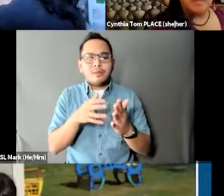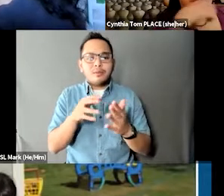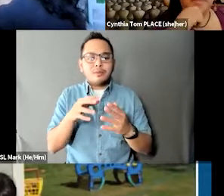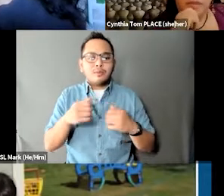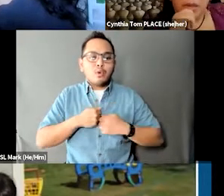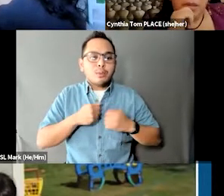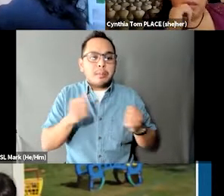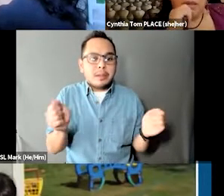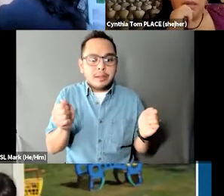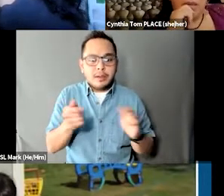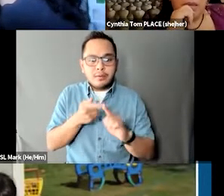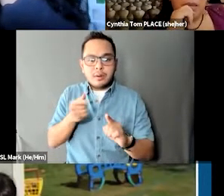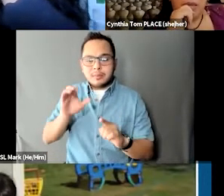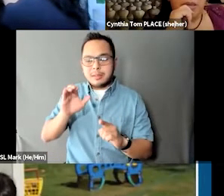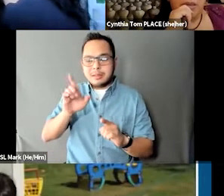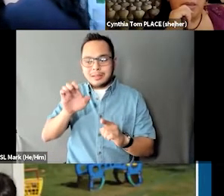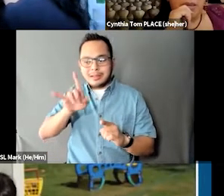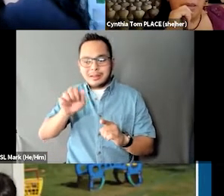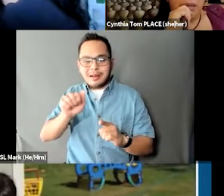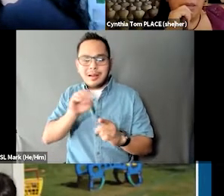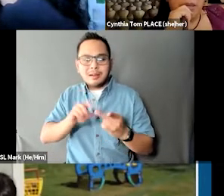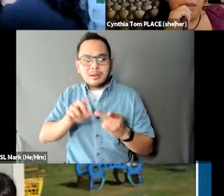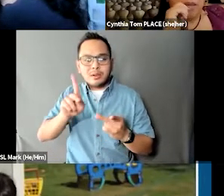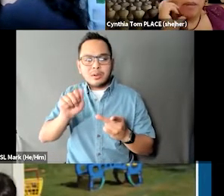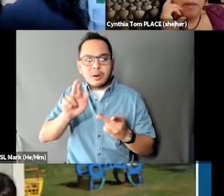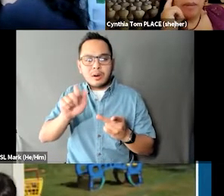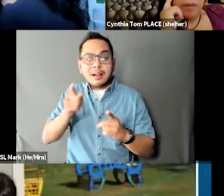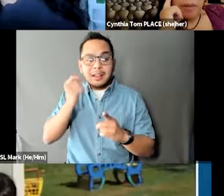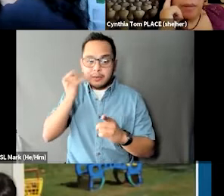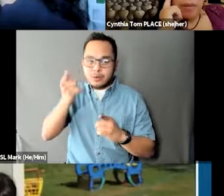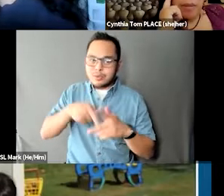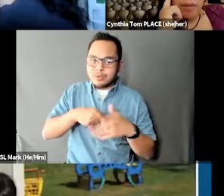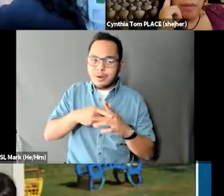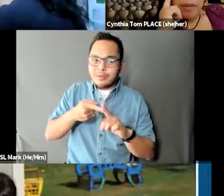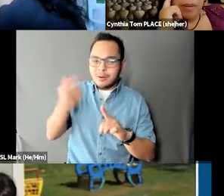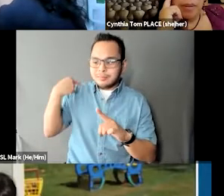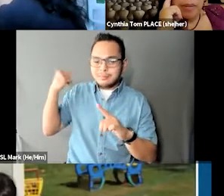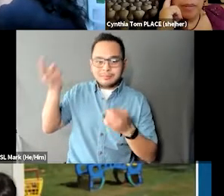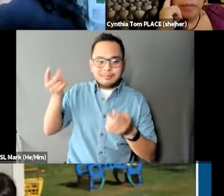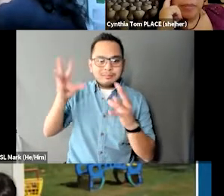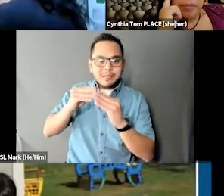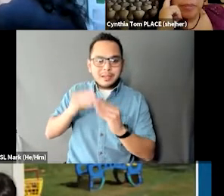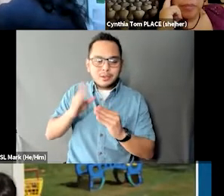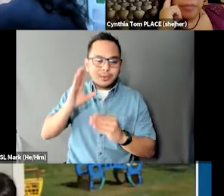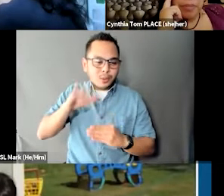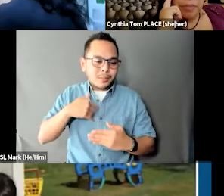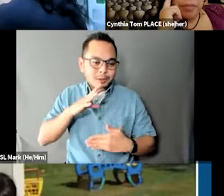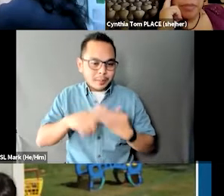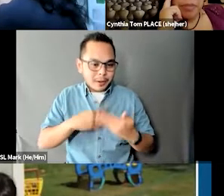counterparts, Cleta and Carla. So if you've participated from the beginning, you'll know what I'm referring to.